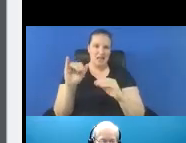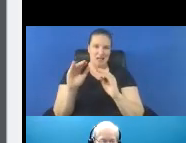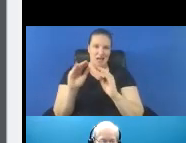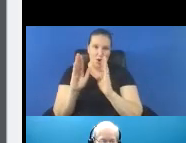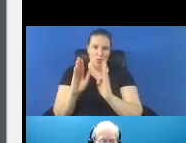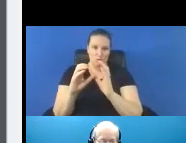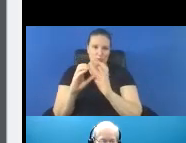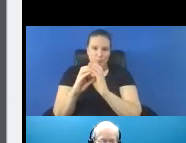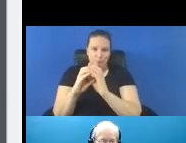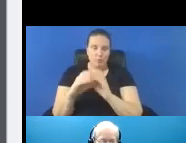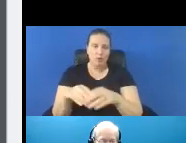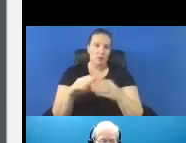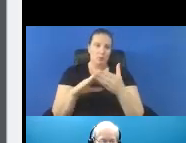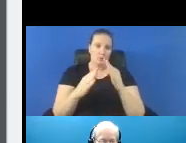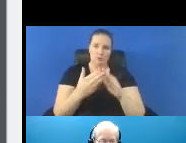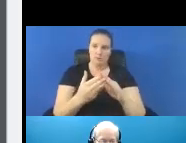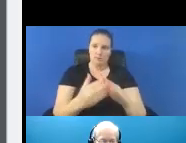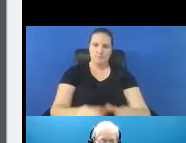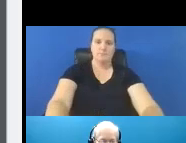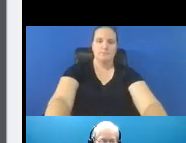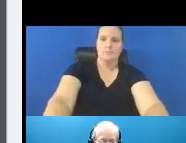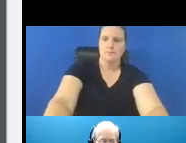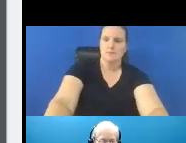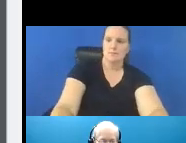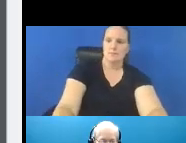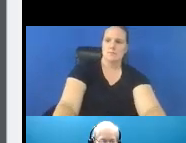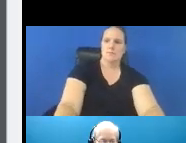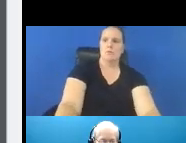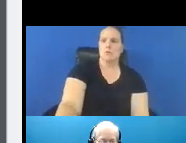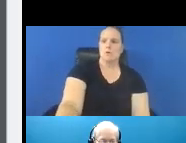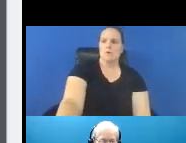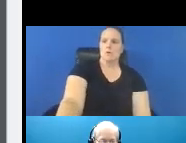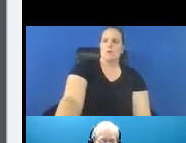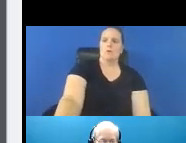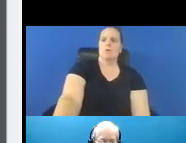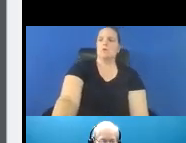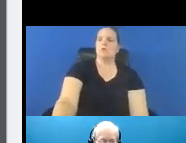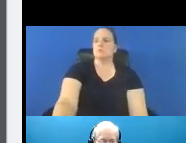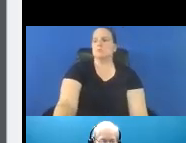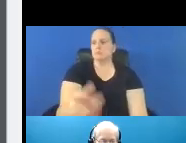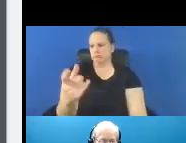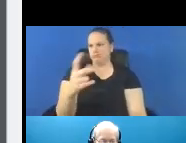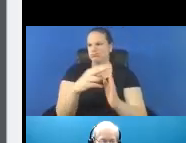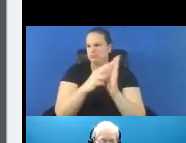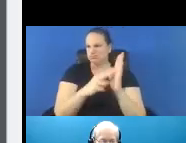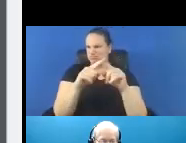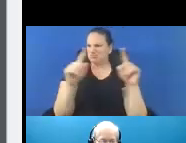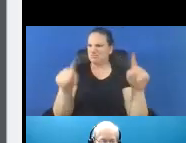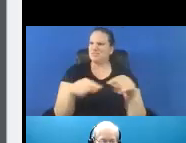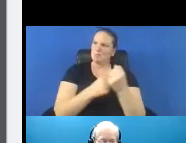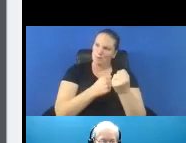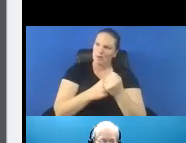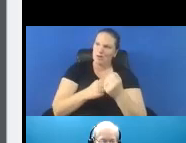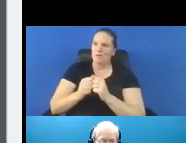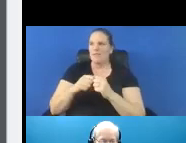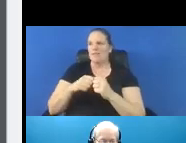So county to provide resources and support with the mobile home park preservation and relocation assistance program and mobile home